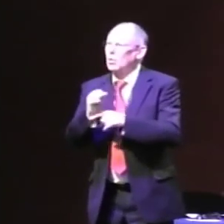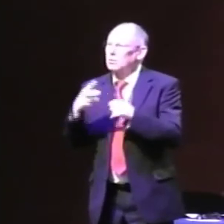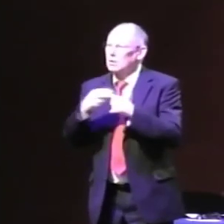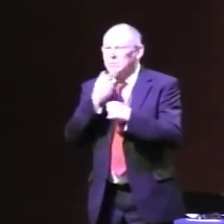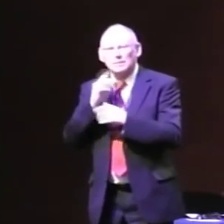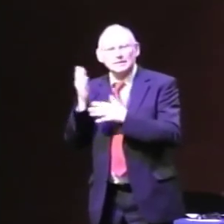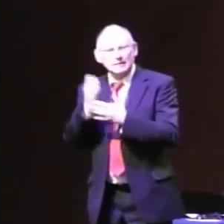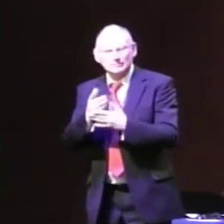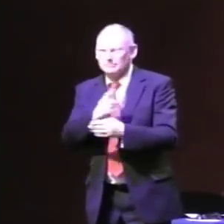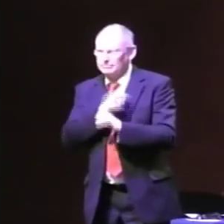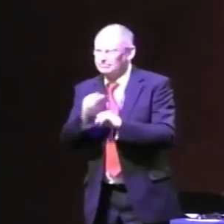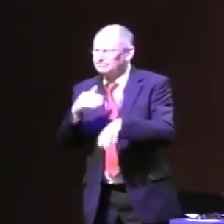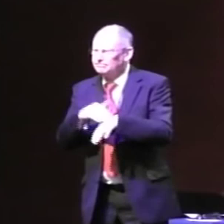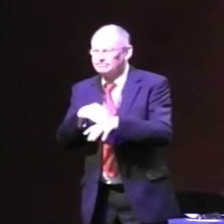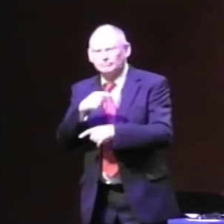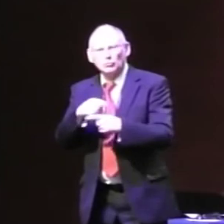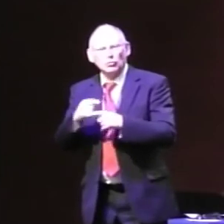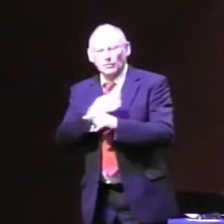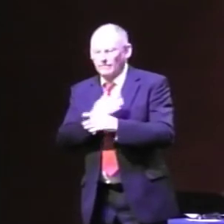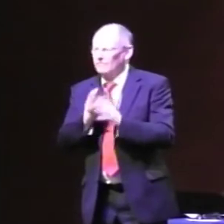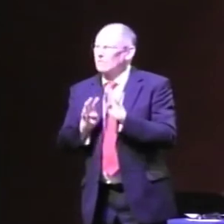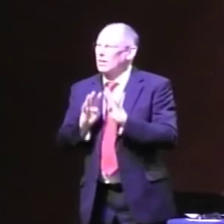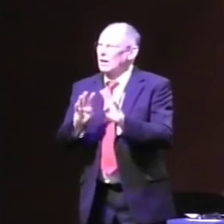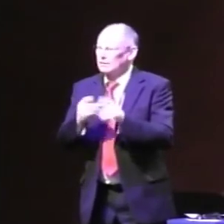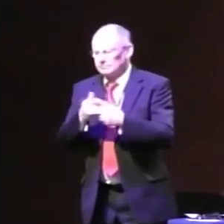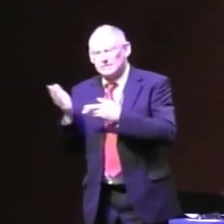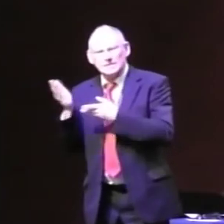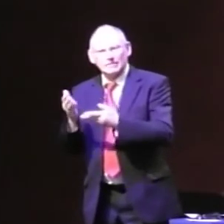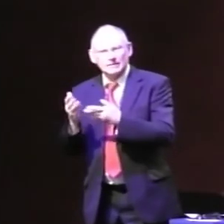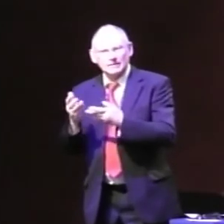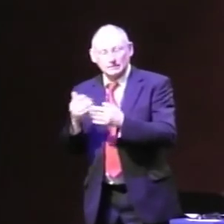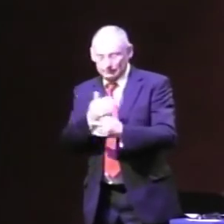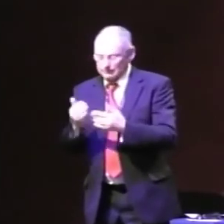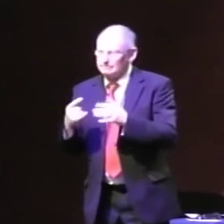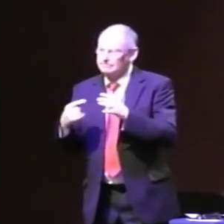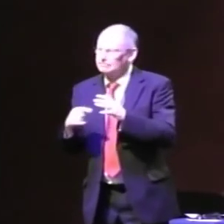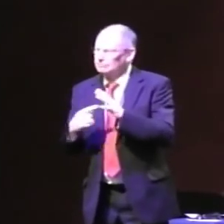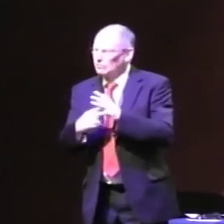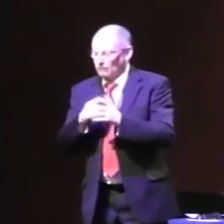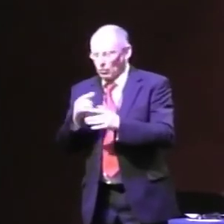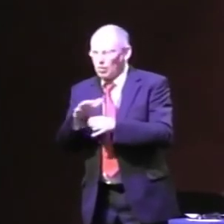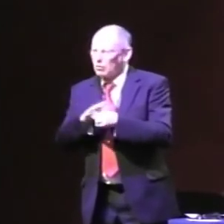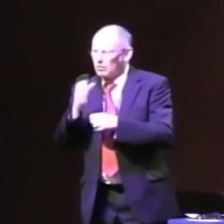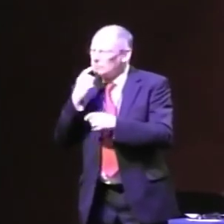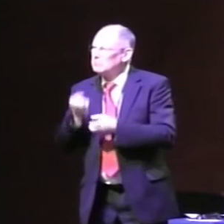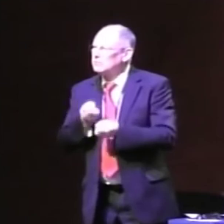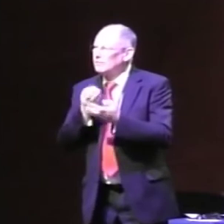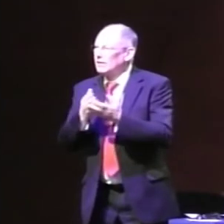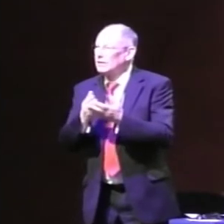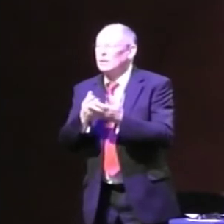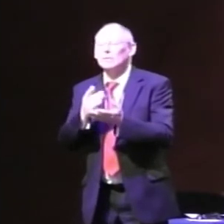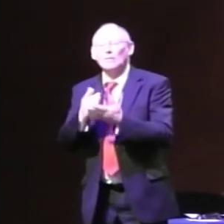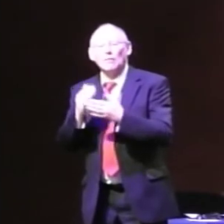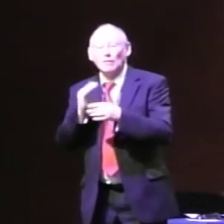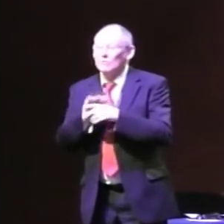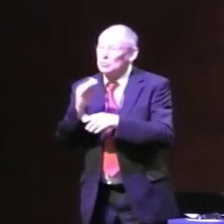will have a devastating consequence to frontline services and be a disaster for vital services that local government provide. It will hamper future